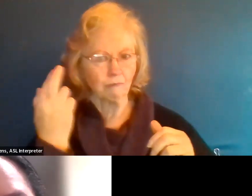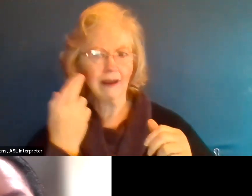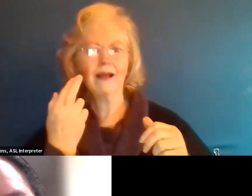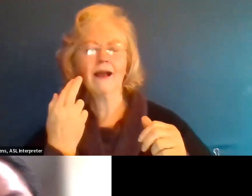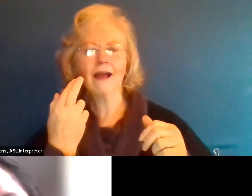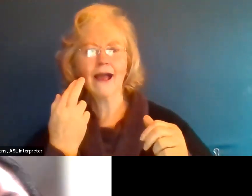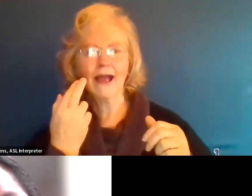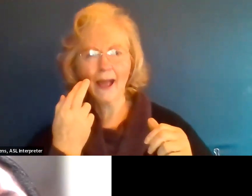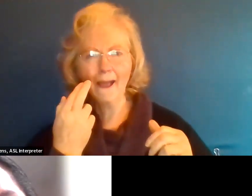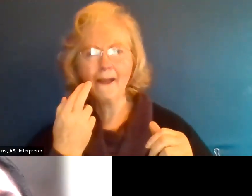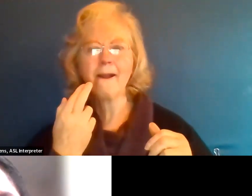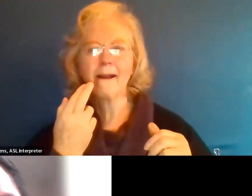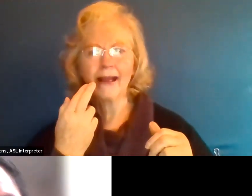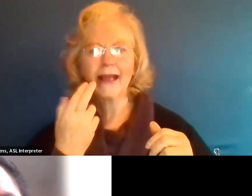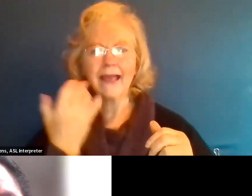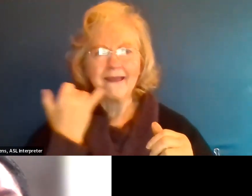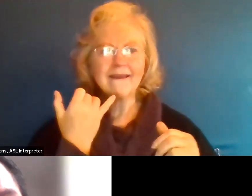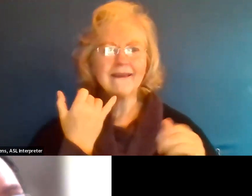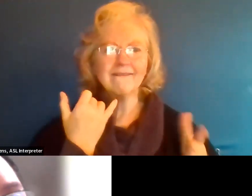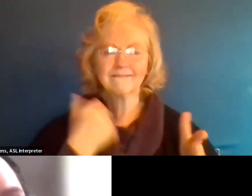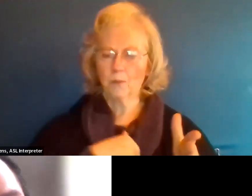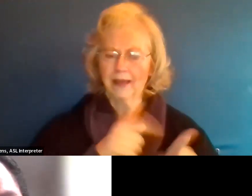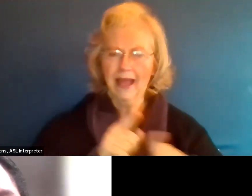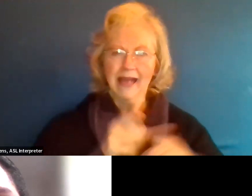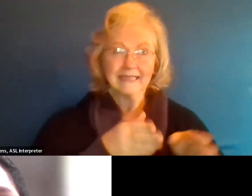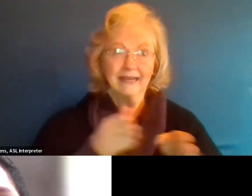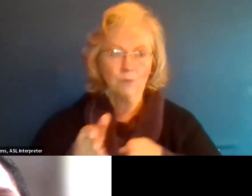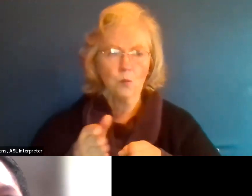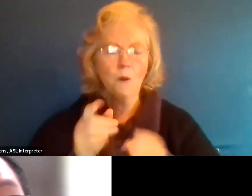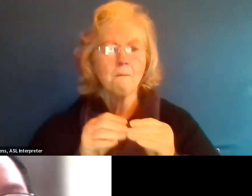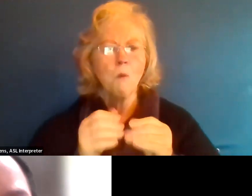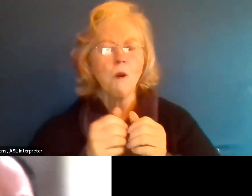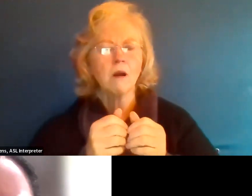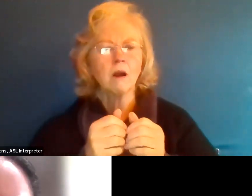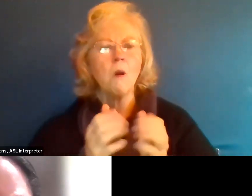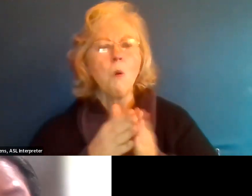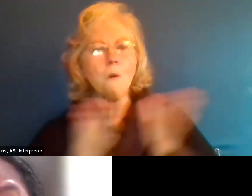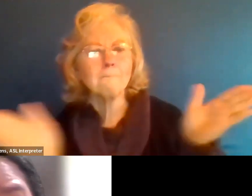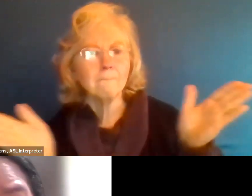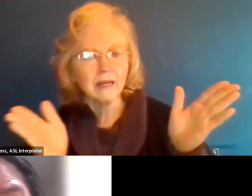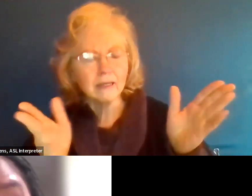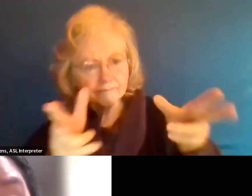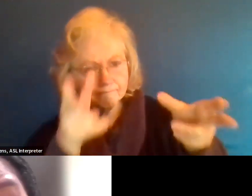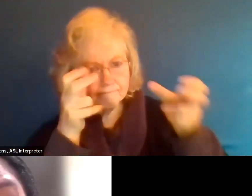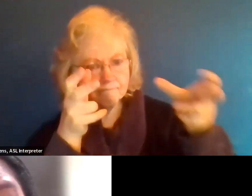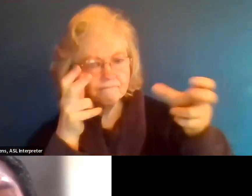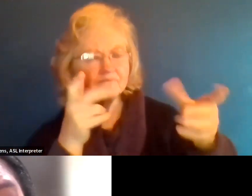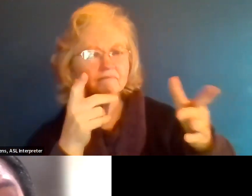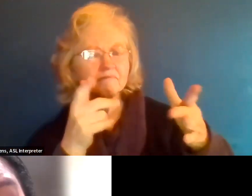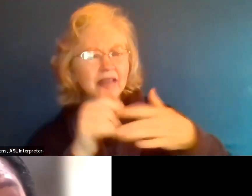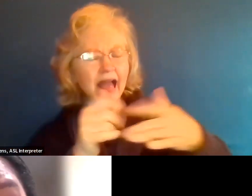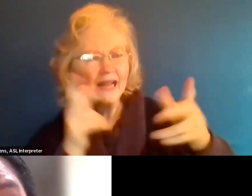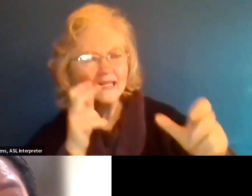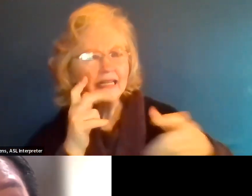And so if we even are all as individuals more open to and sort of not fearful of asking about that sense